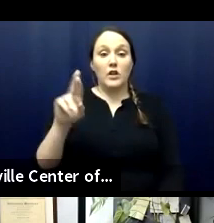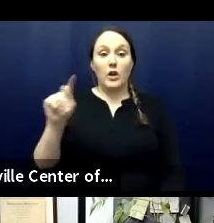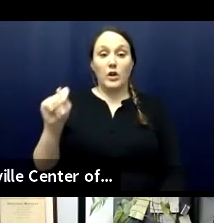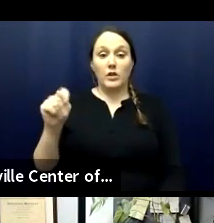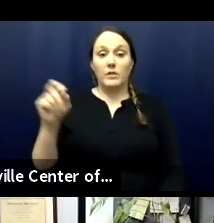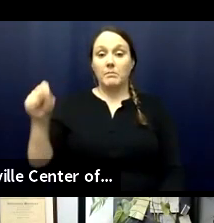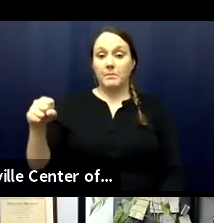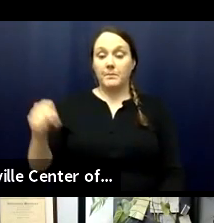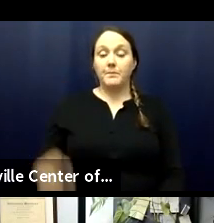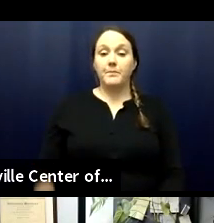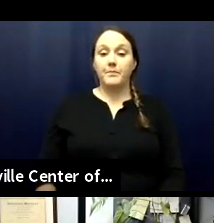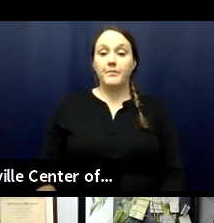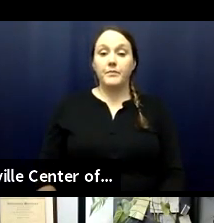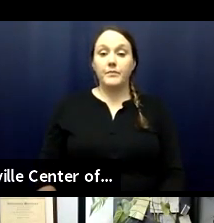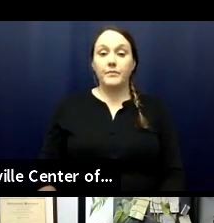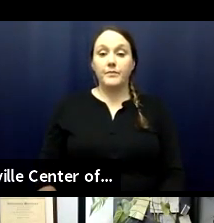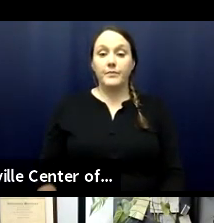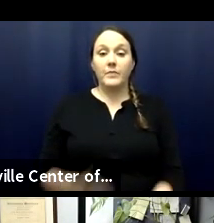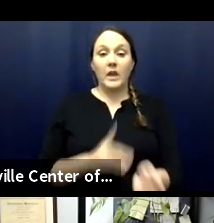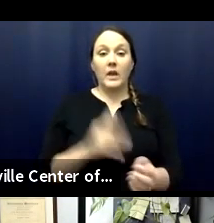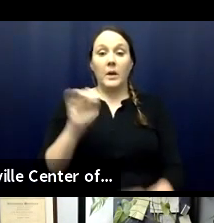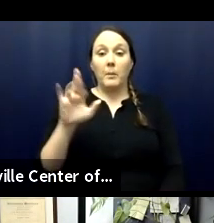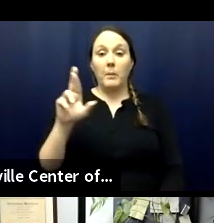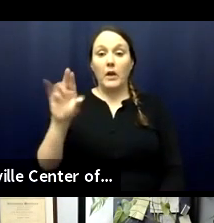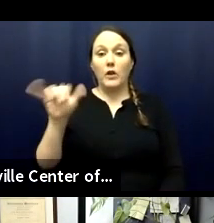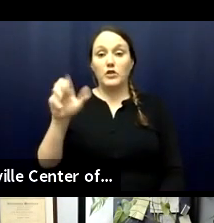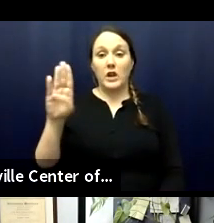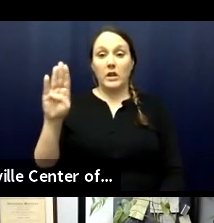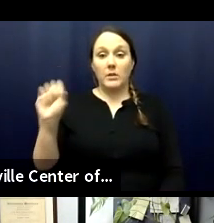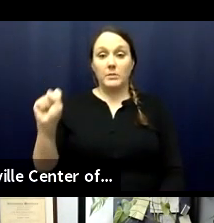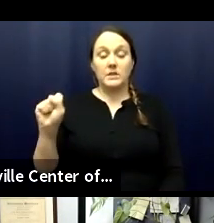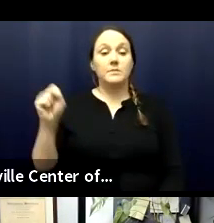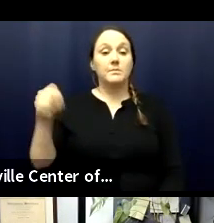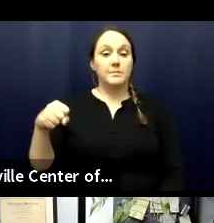Yes. Mayor Jacobs. Yes.